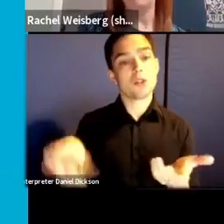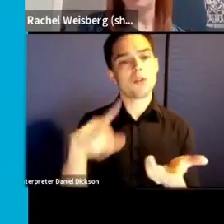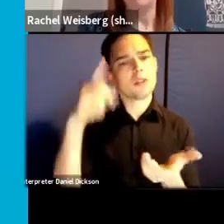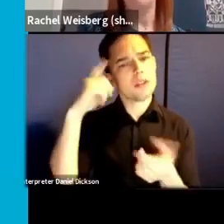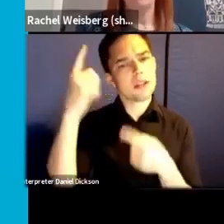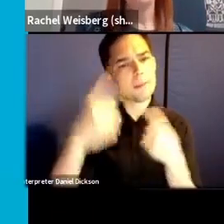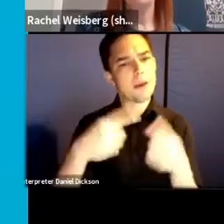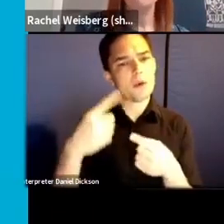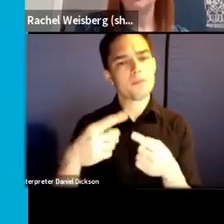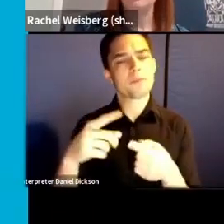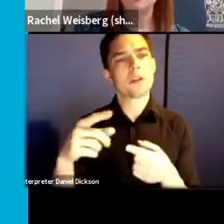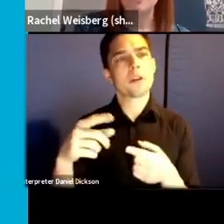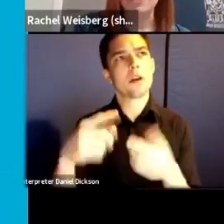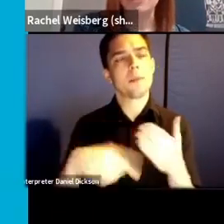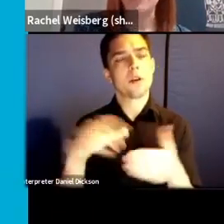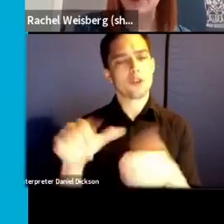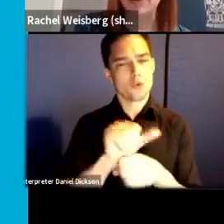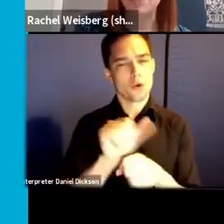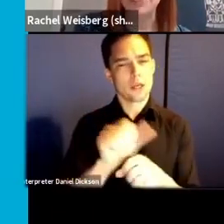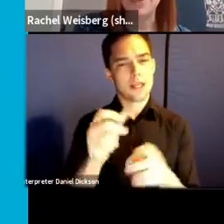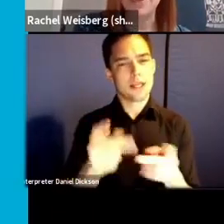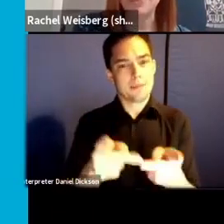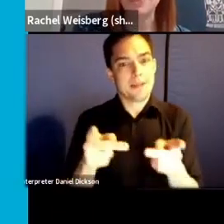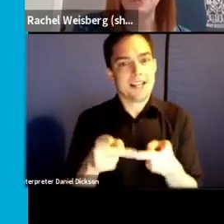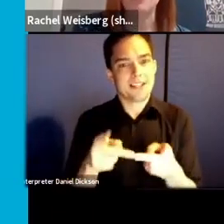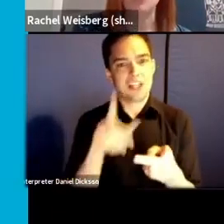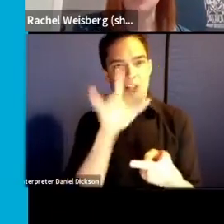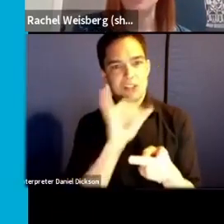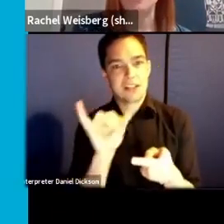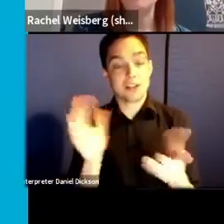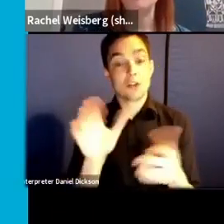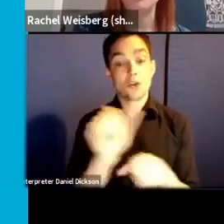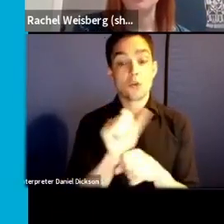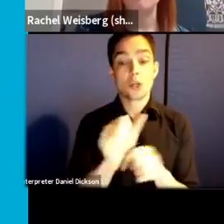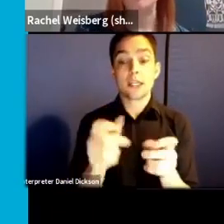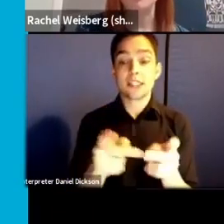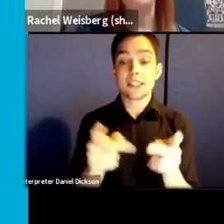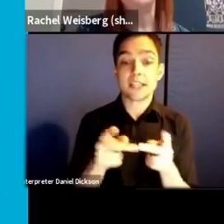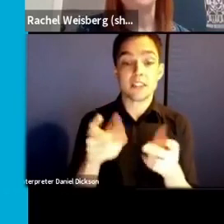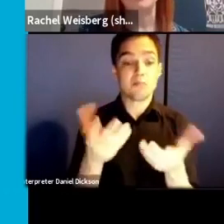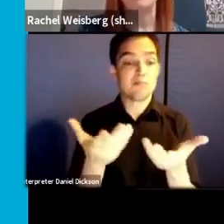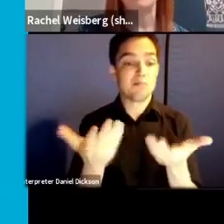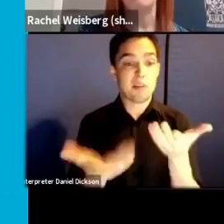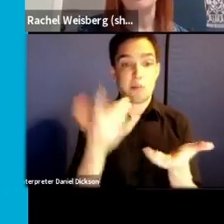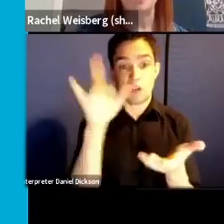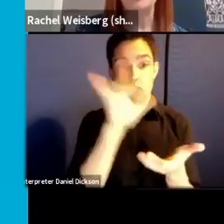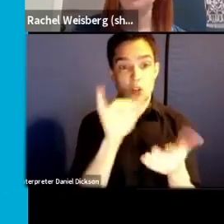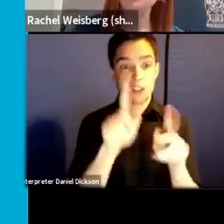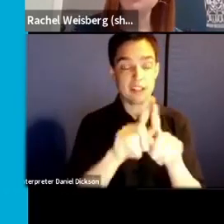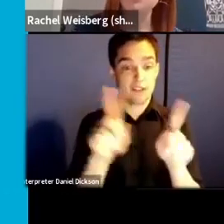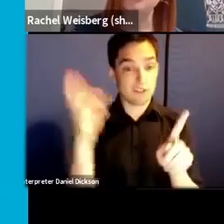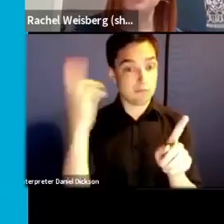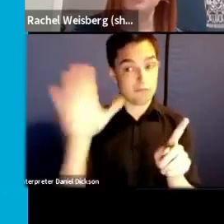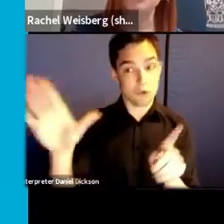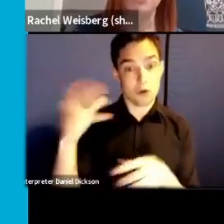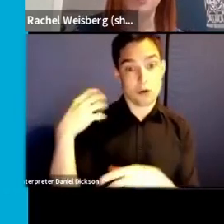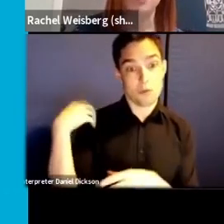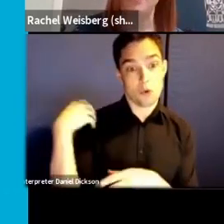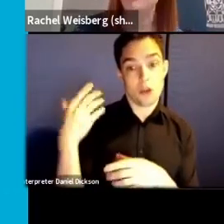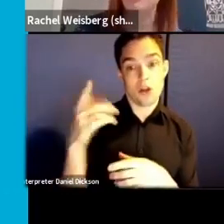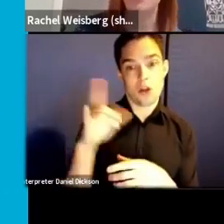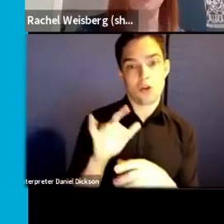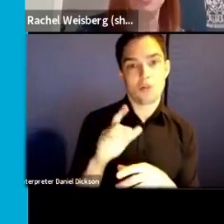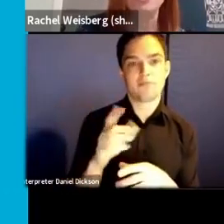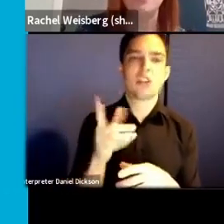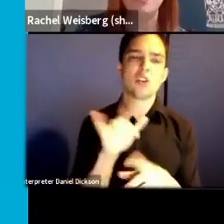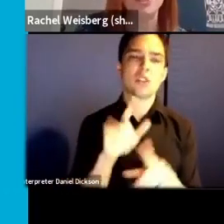work site might look like, right? Your work site might look a lot different because your employer is it may look a lot different from